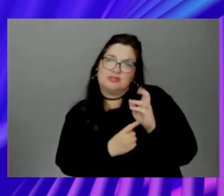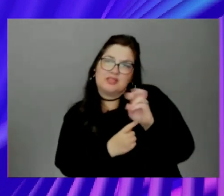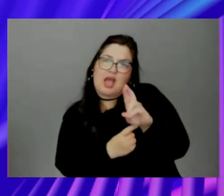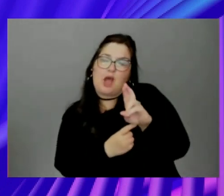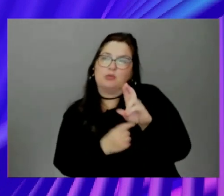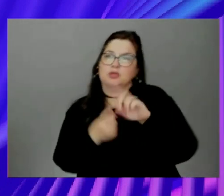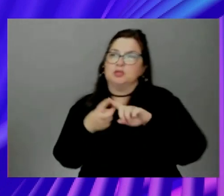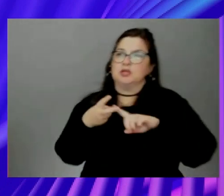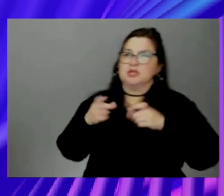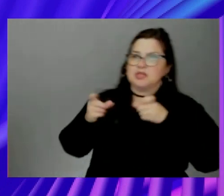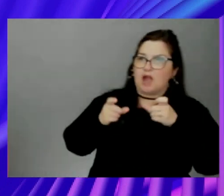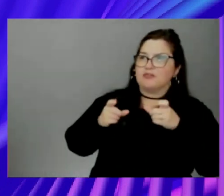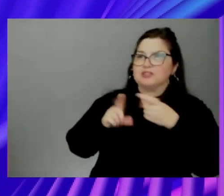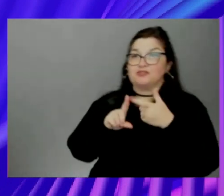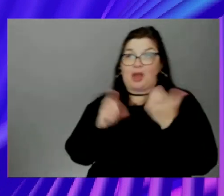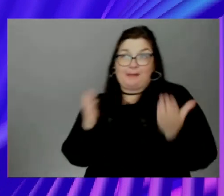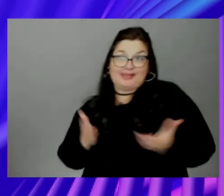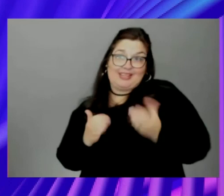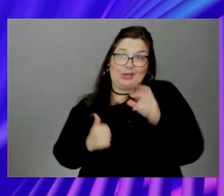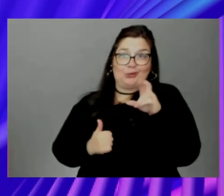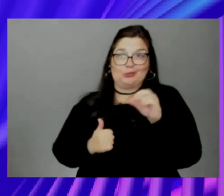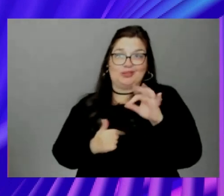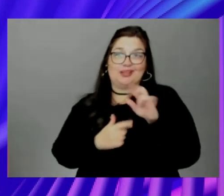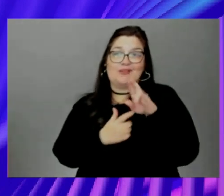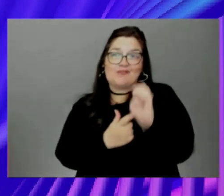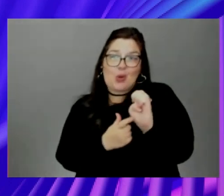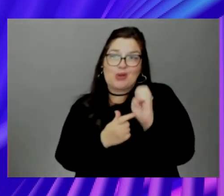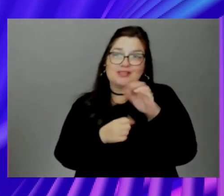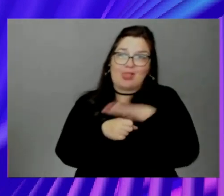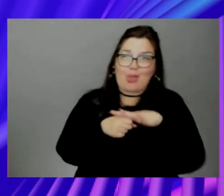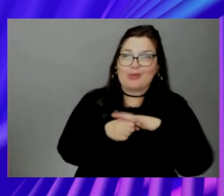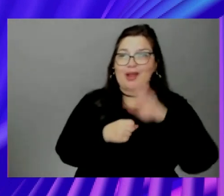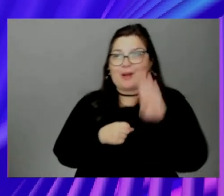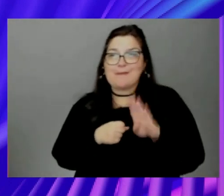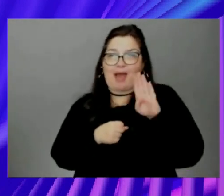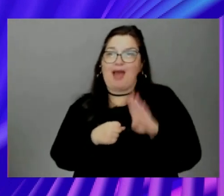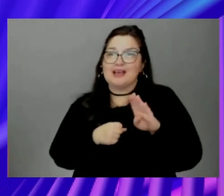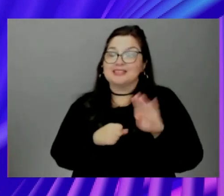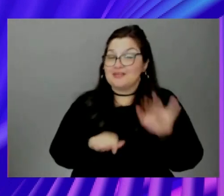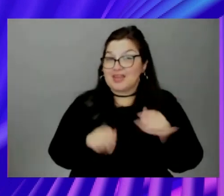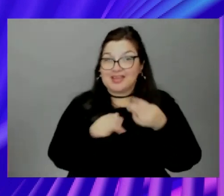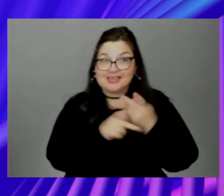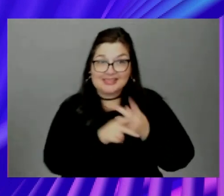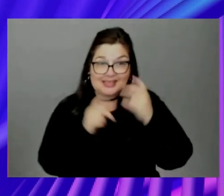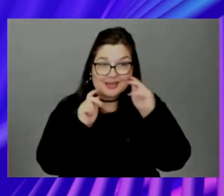Reinforce in Boston. All right. Thank you so much for Thank having you. us here. And yeah, stay tuned, everyone. We'll be right back.